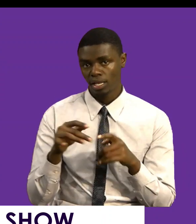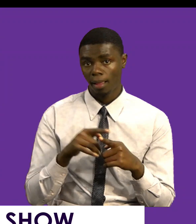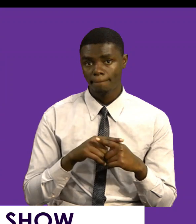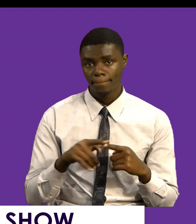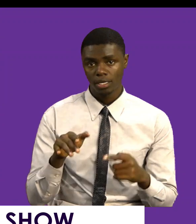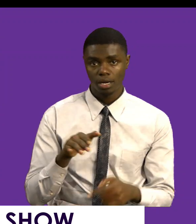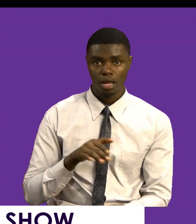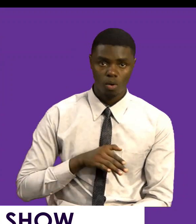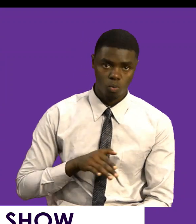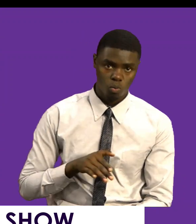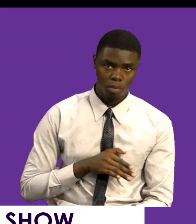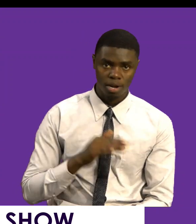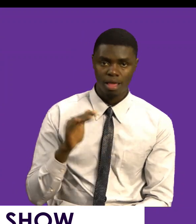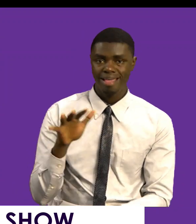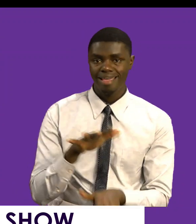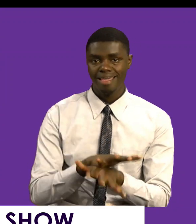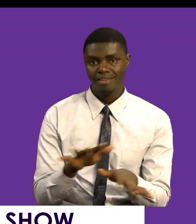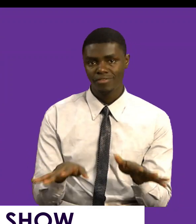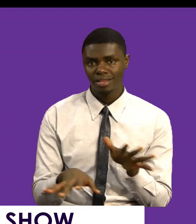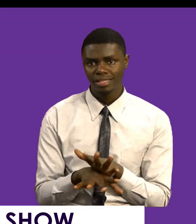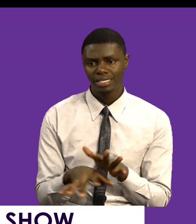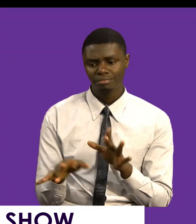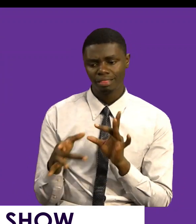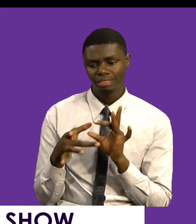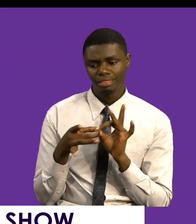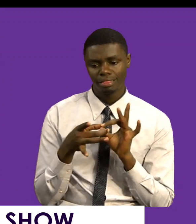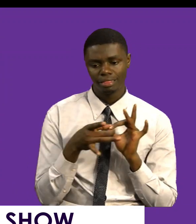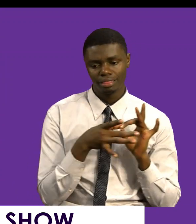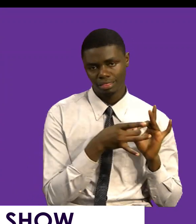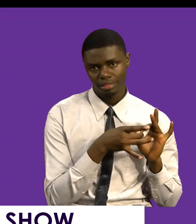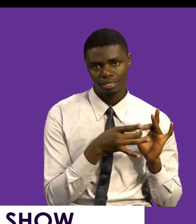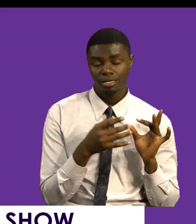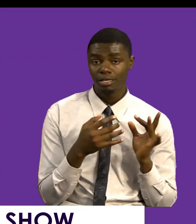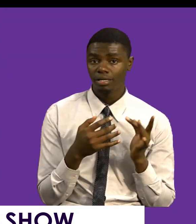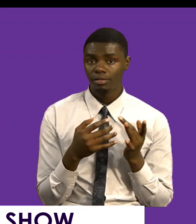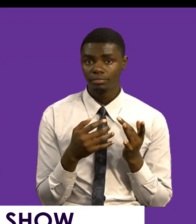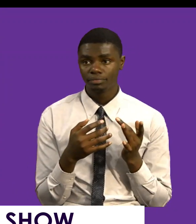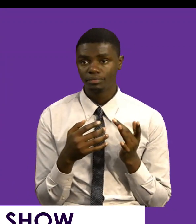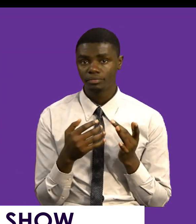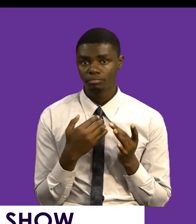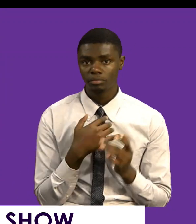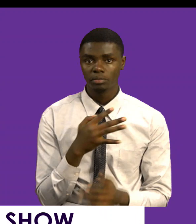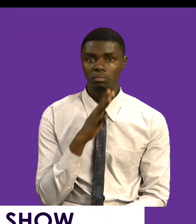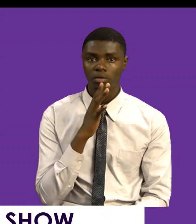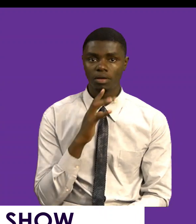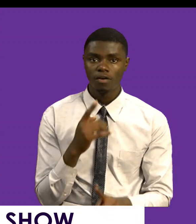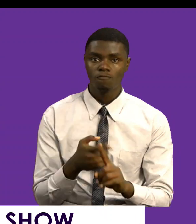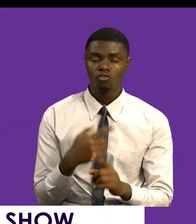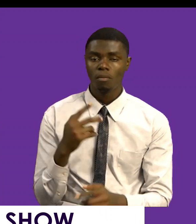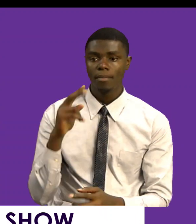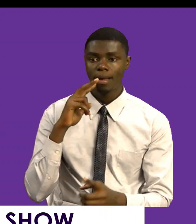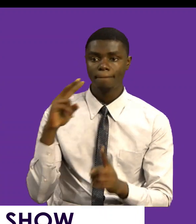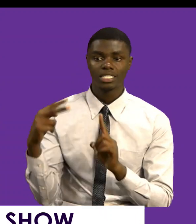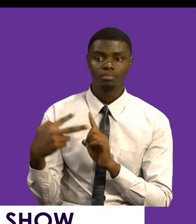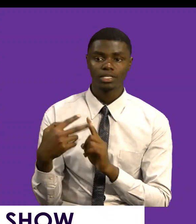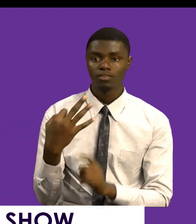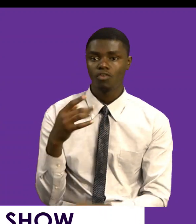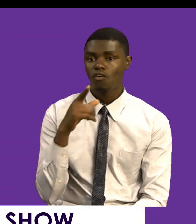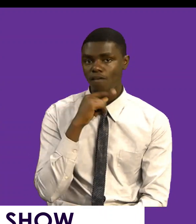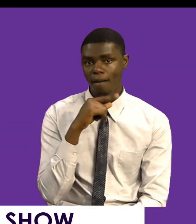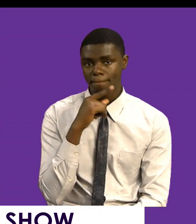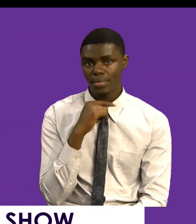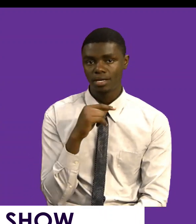a woman, everything seems to be connected to everything. I stand corrected because I'm speaking from the perspective of a